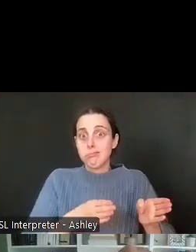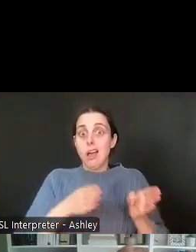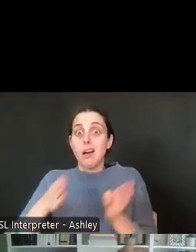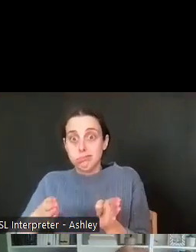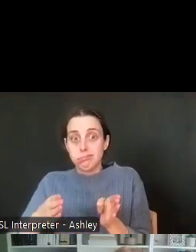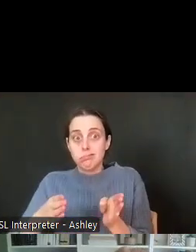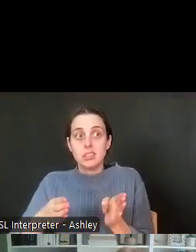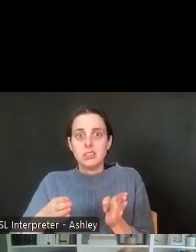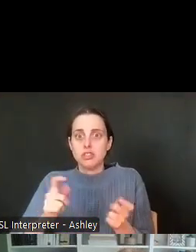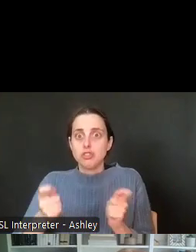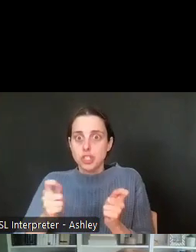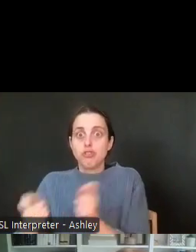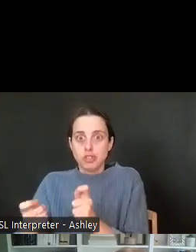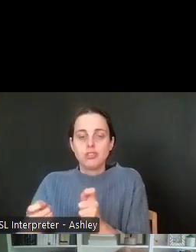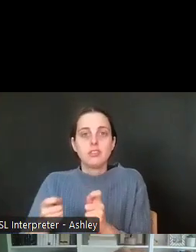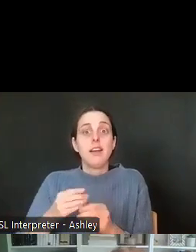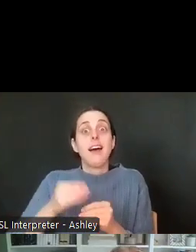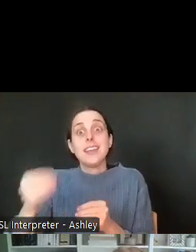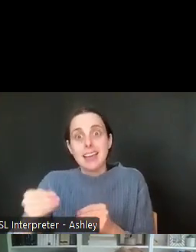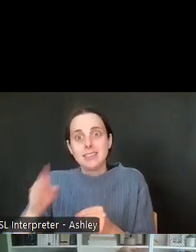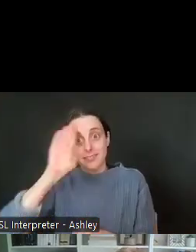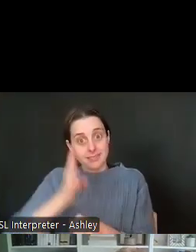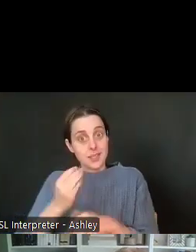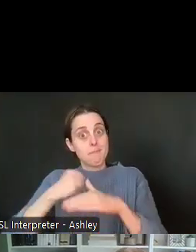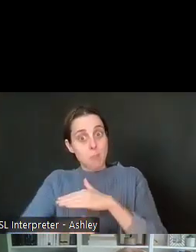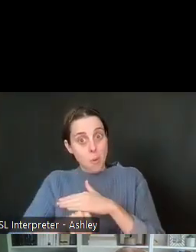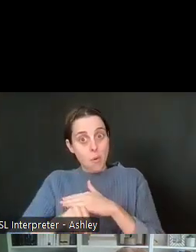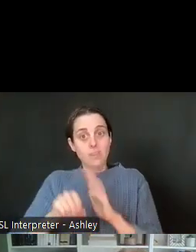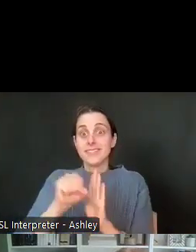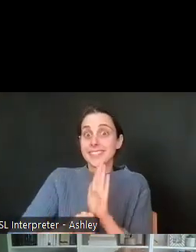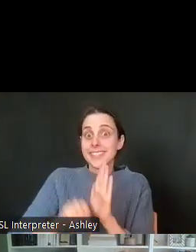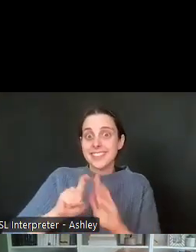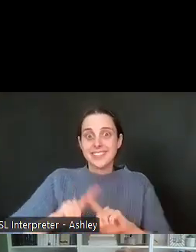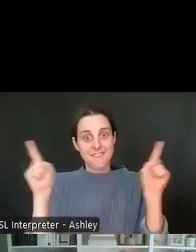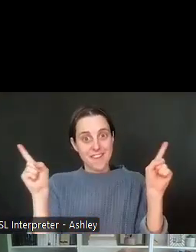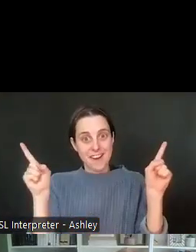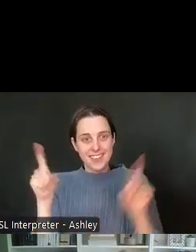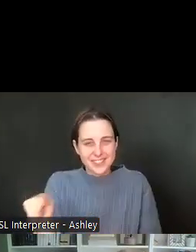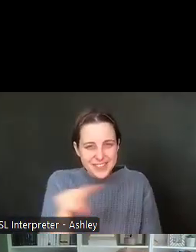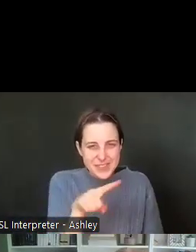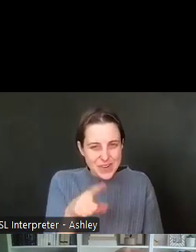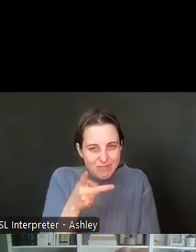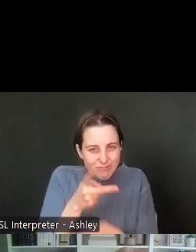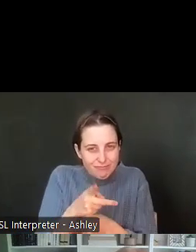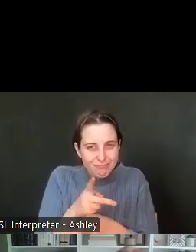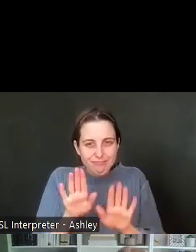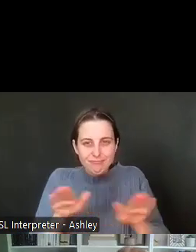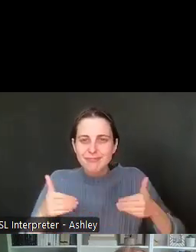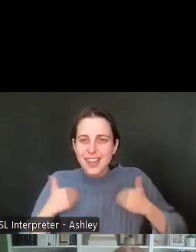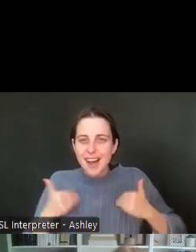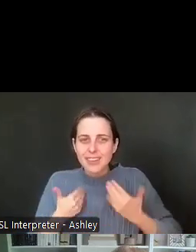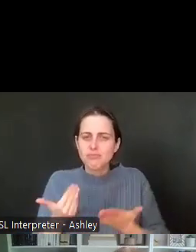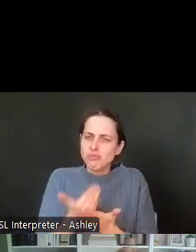world, and now your season is different. And for those of you with littles at home, you are in a new season, and you're